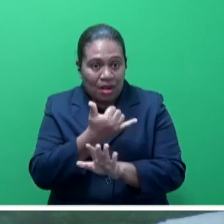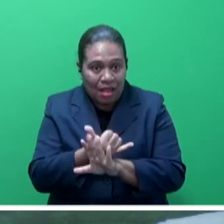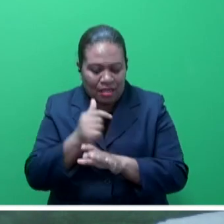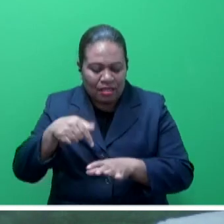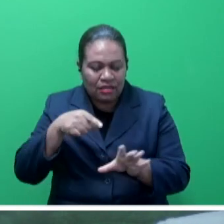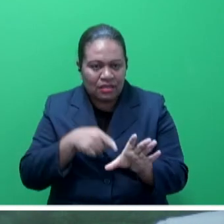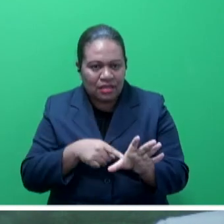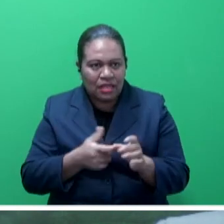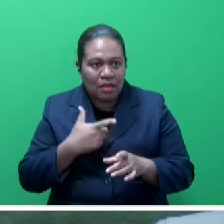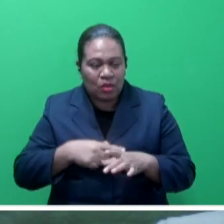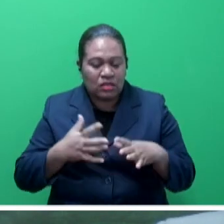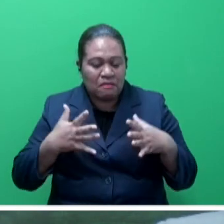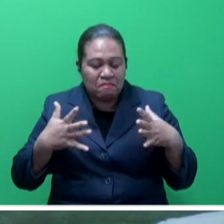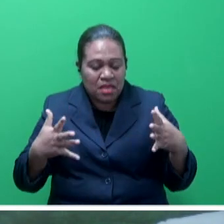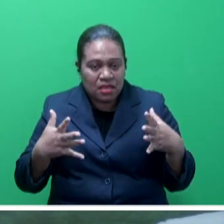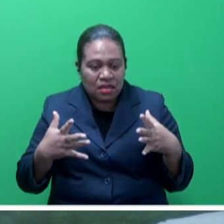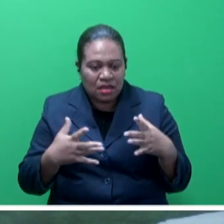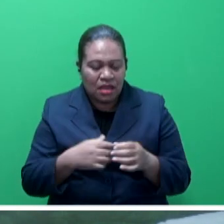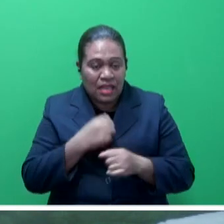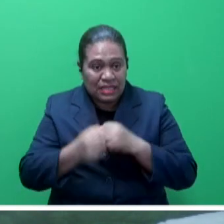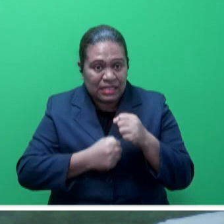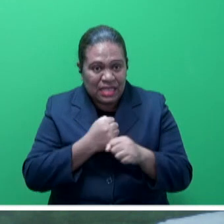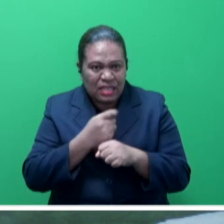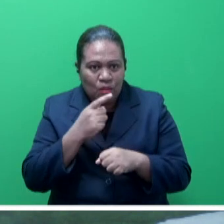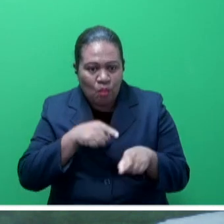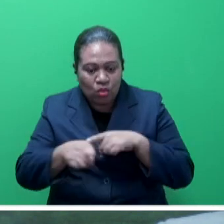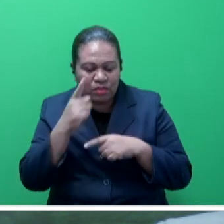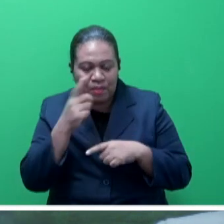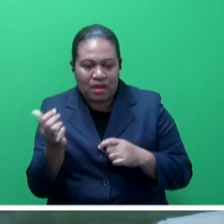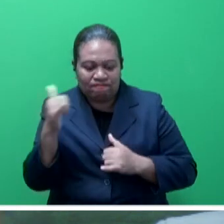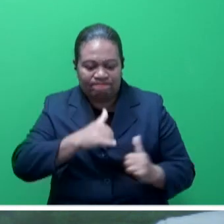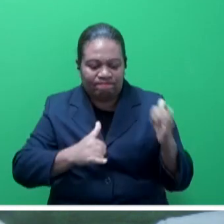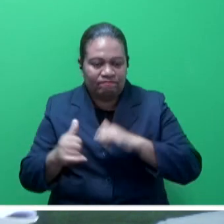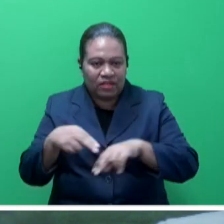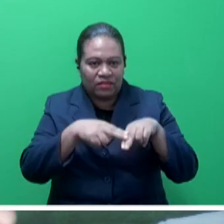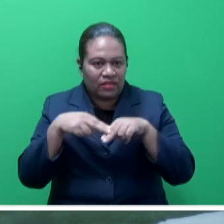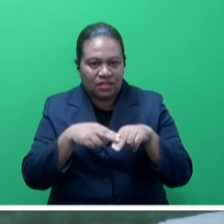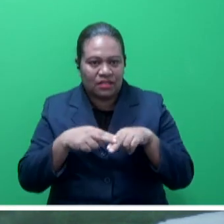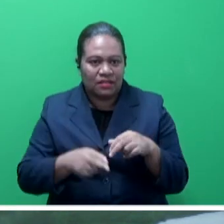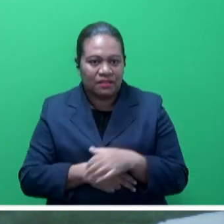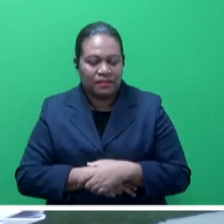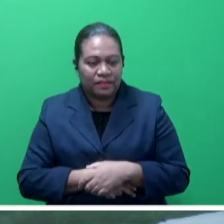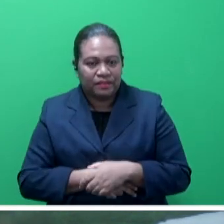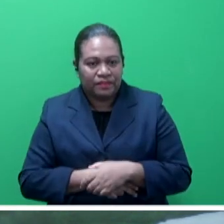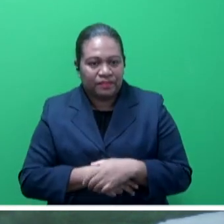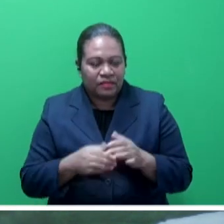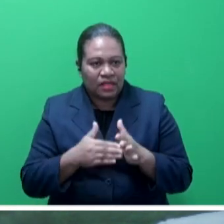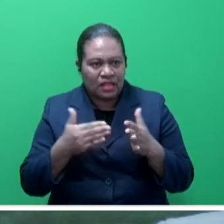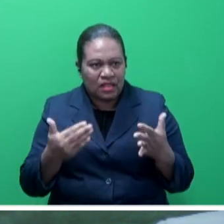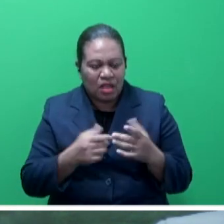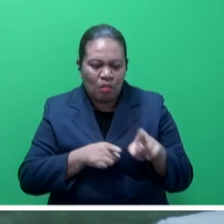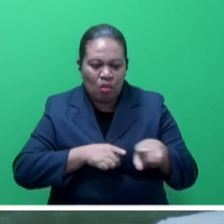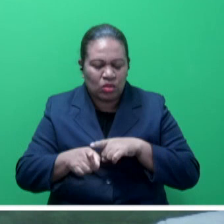approach the peak season, with many visitors flocking to our shores for holidays in the coming months, sir. Of course, this has led to a great sense of optimism, in particular with the